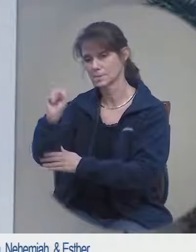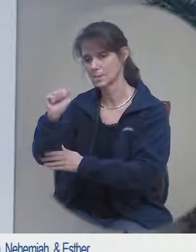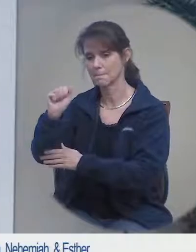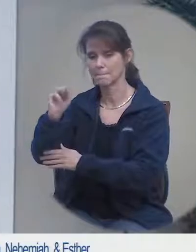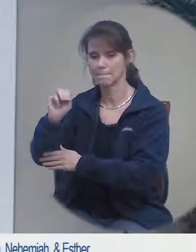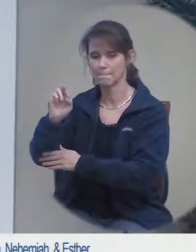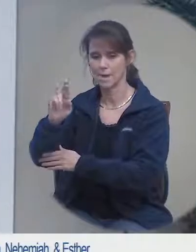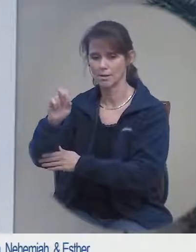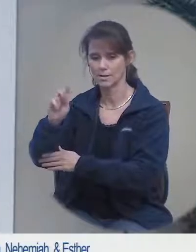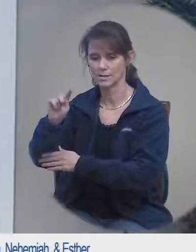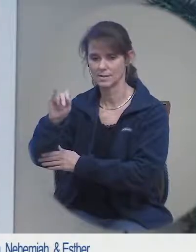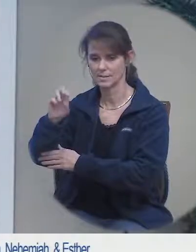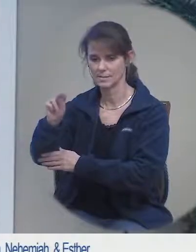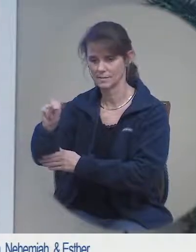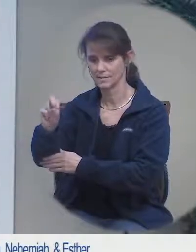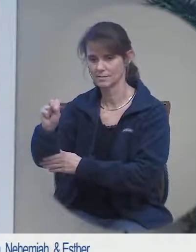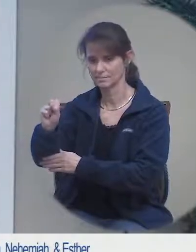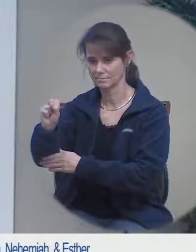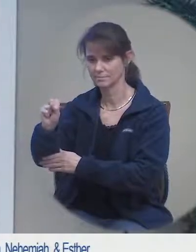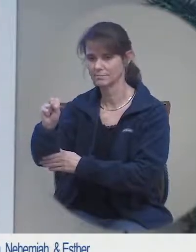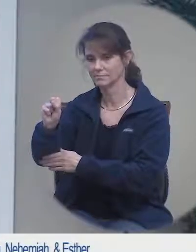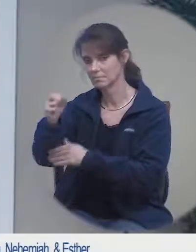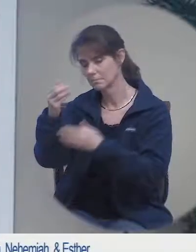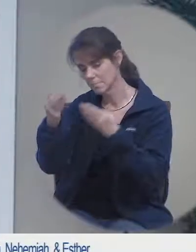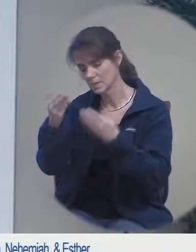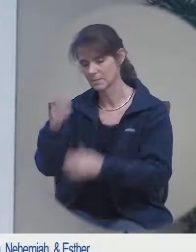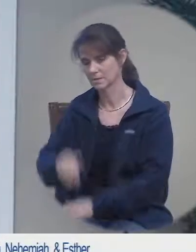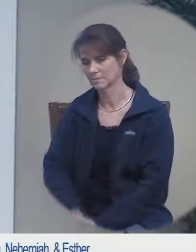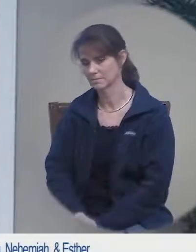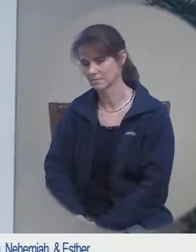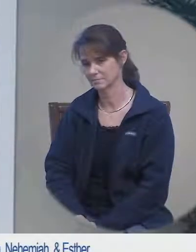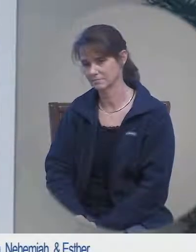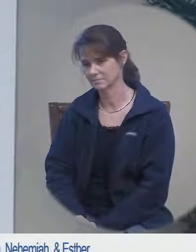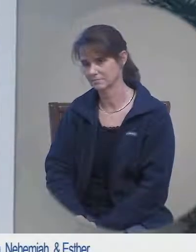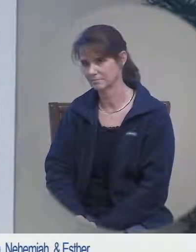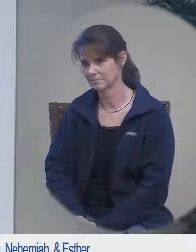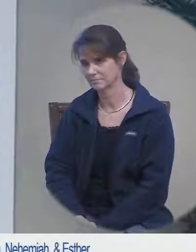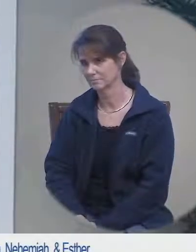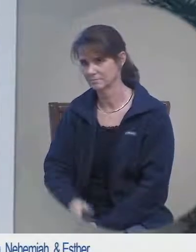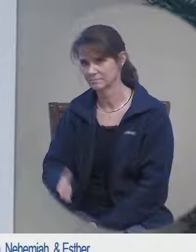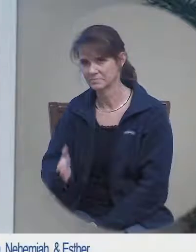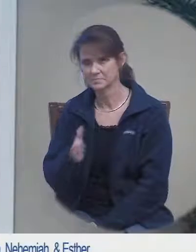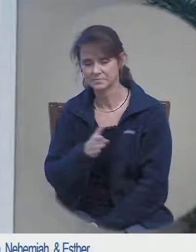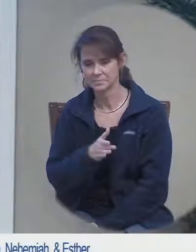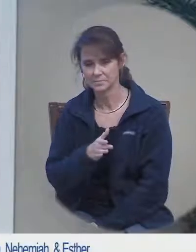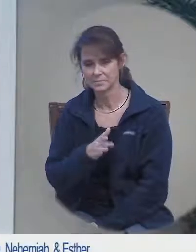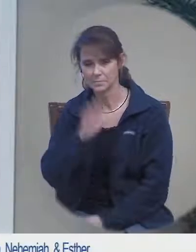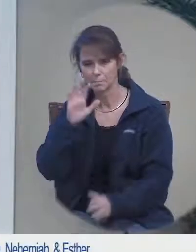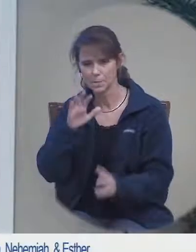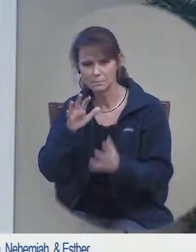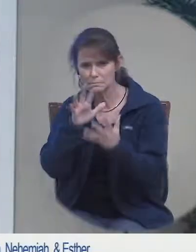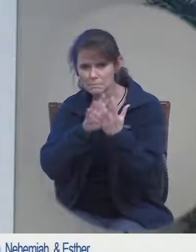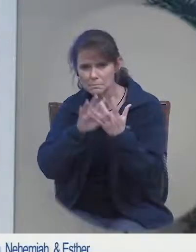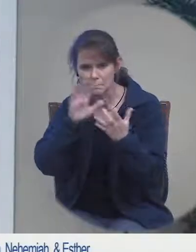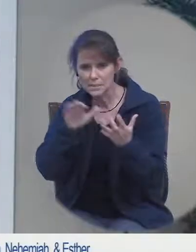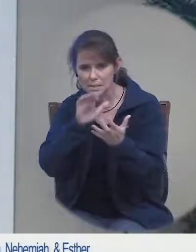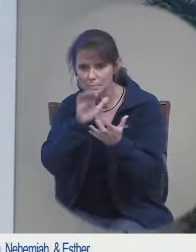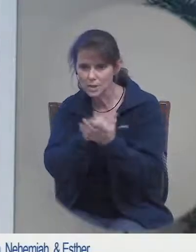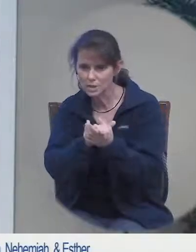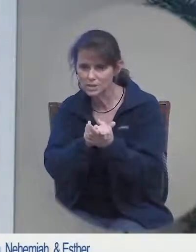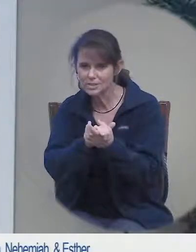lot and throw that in there. But this idea of mixed marriages, have we not dealt with this